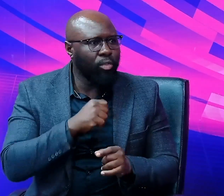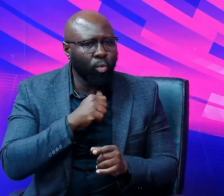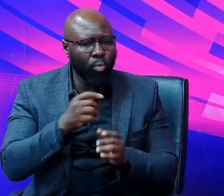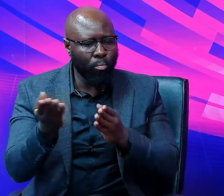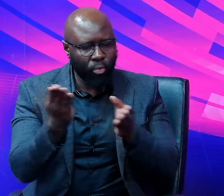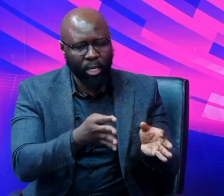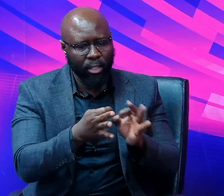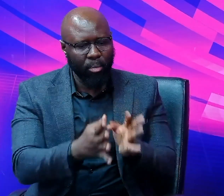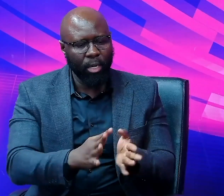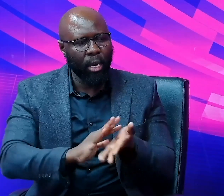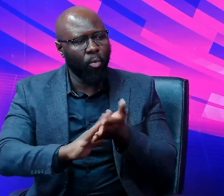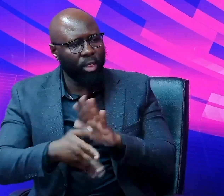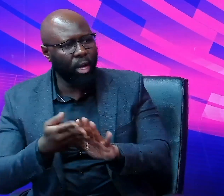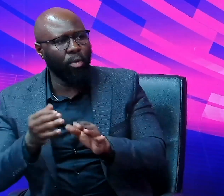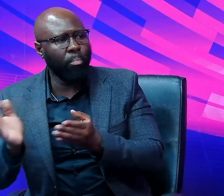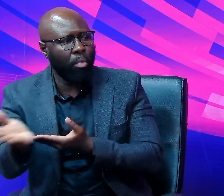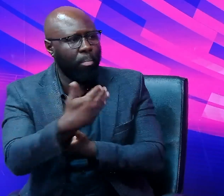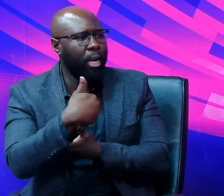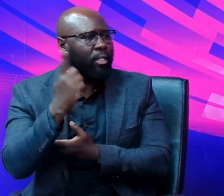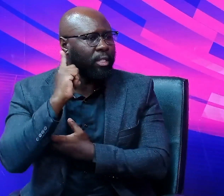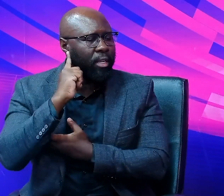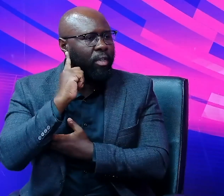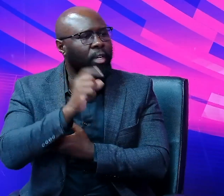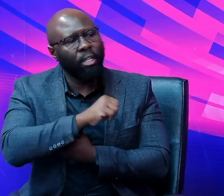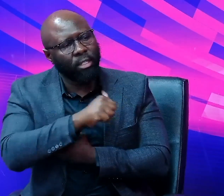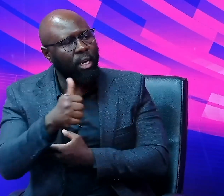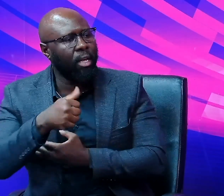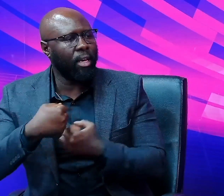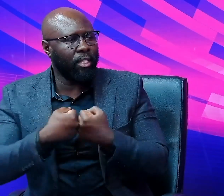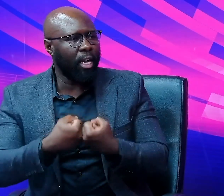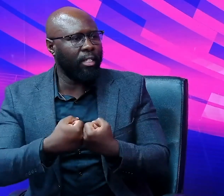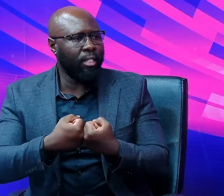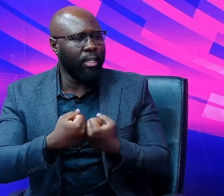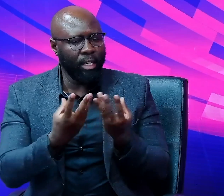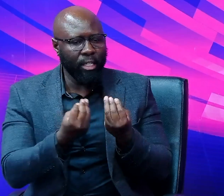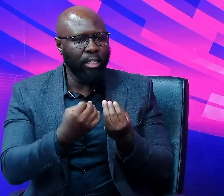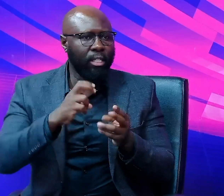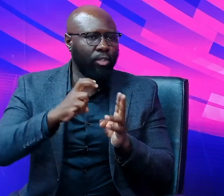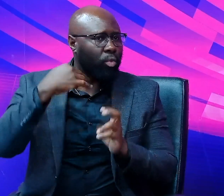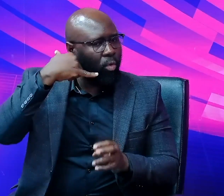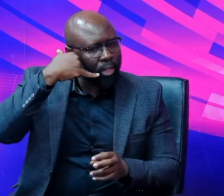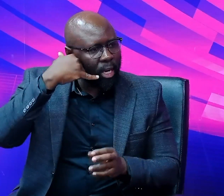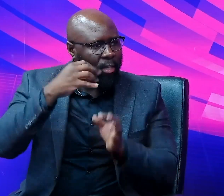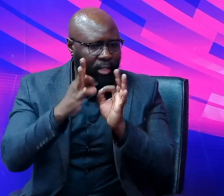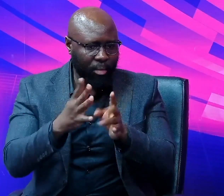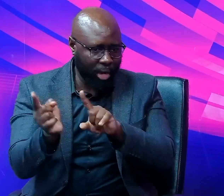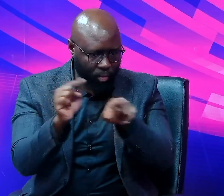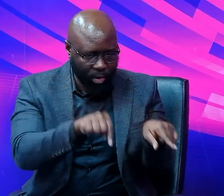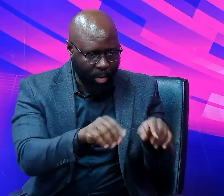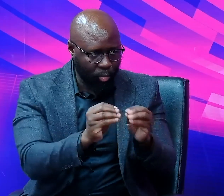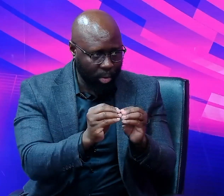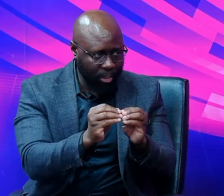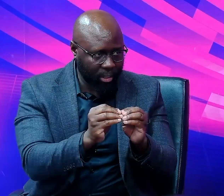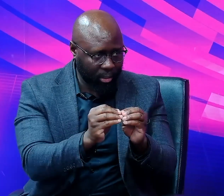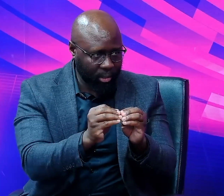interpreters, but you cannot bring interpreters without mobilizing the deaf people. That is another challenge, because